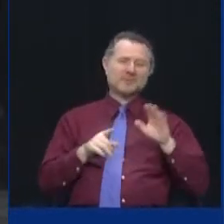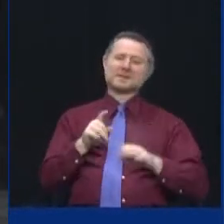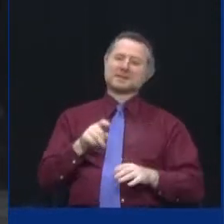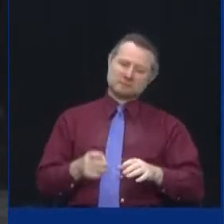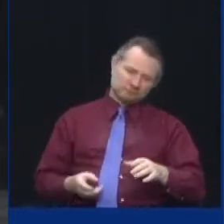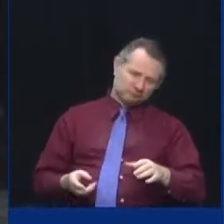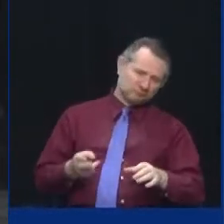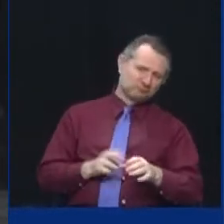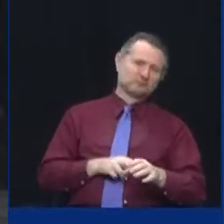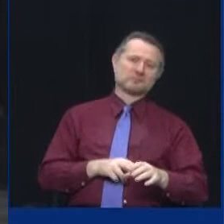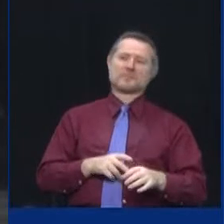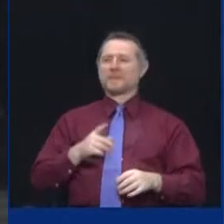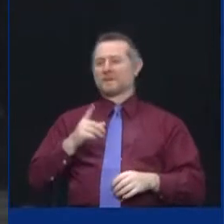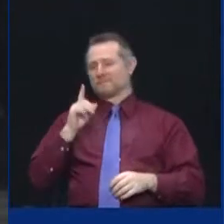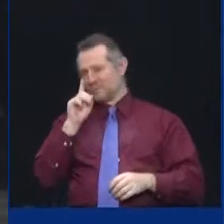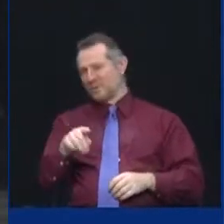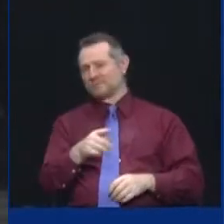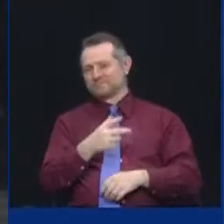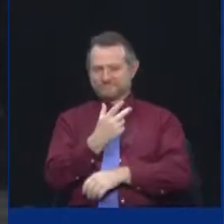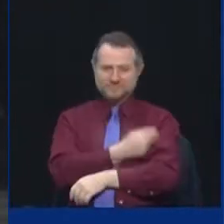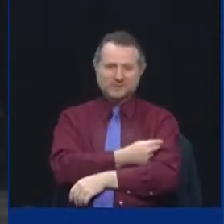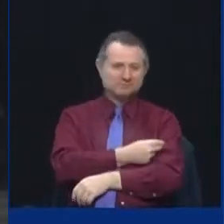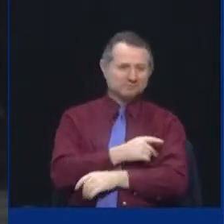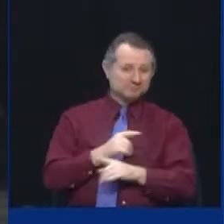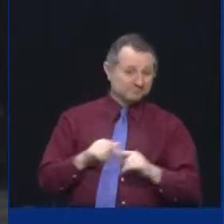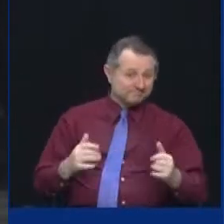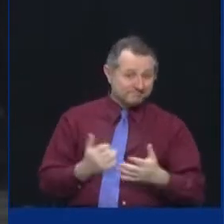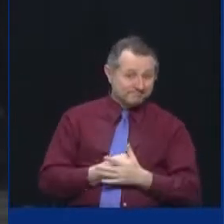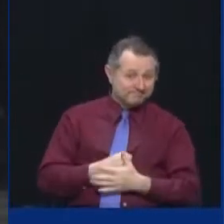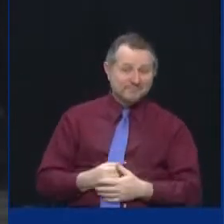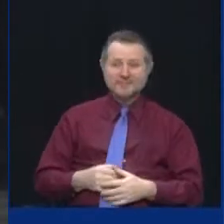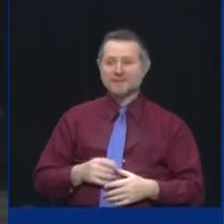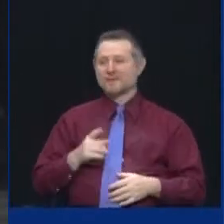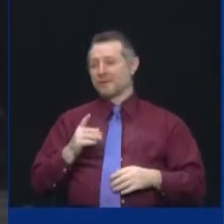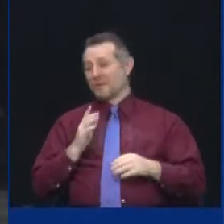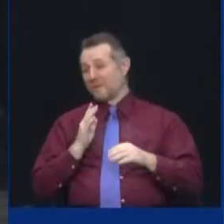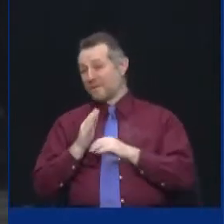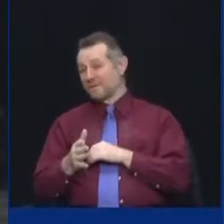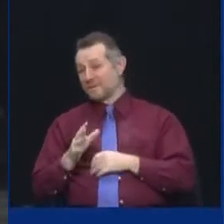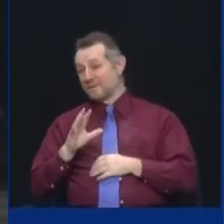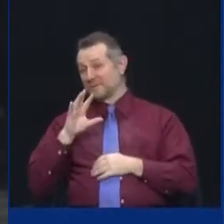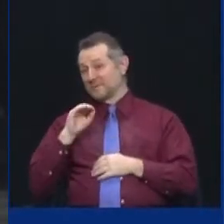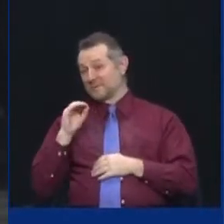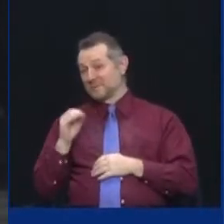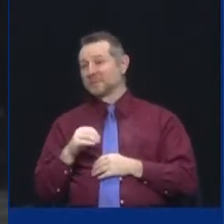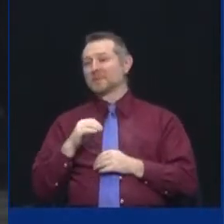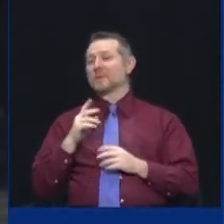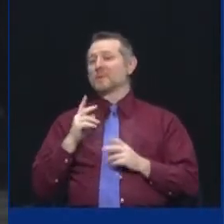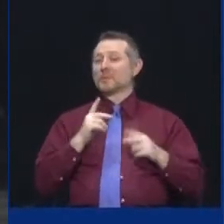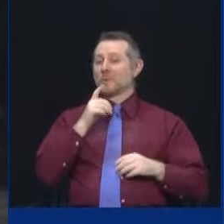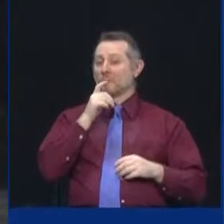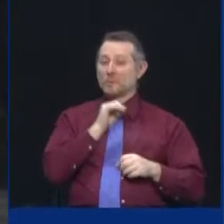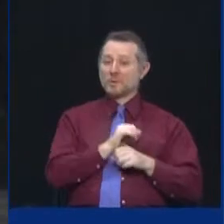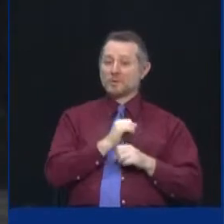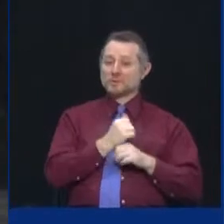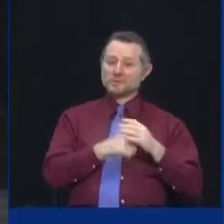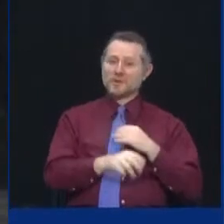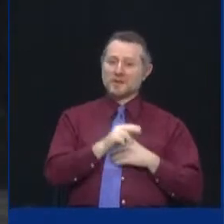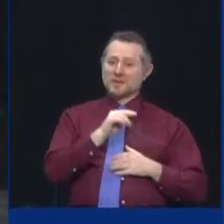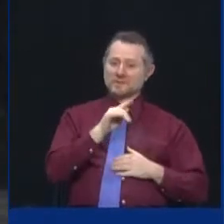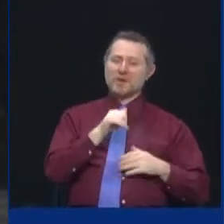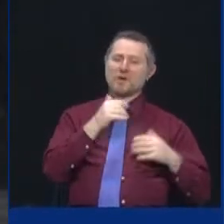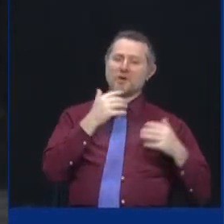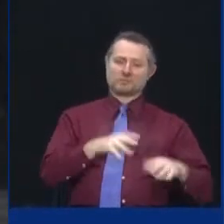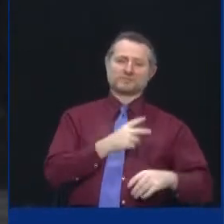vaccinated. Already over half of our workforce at the NFTA is vaccinated. These essential